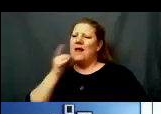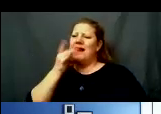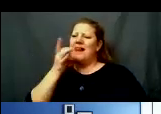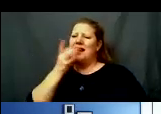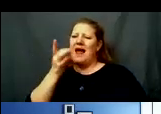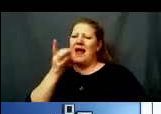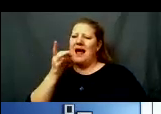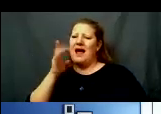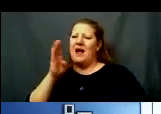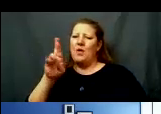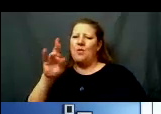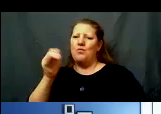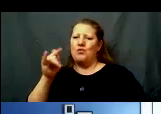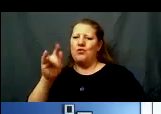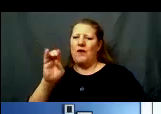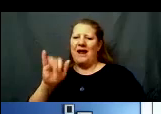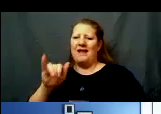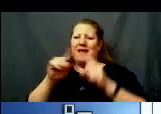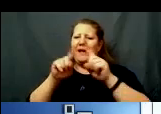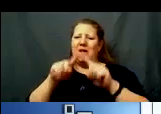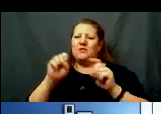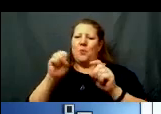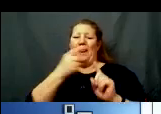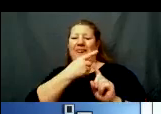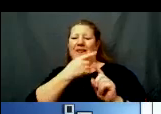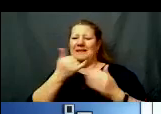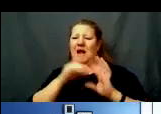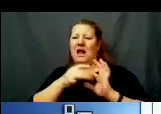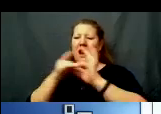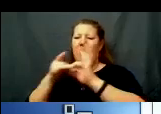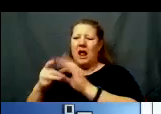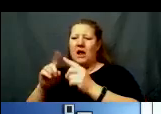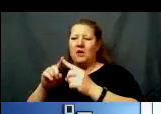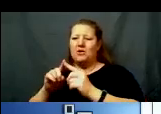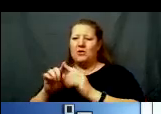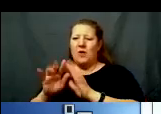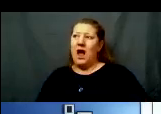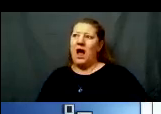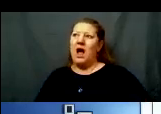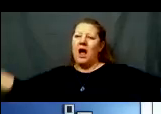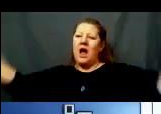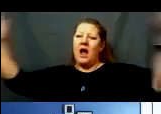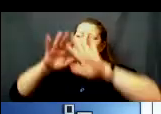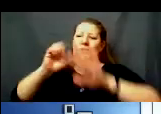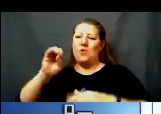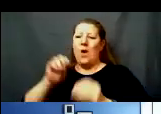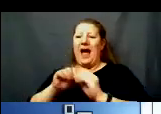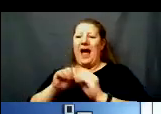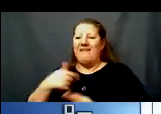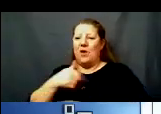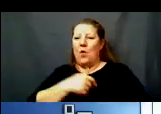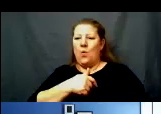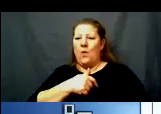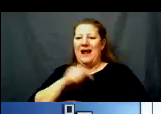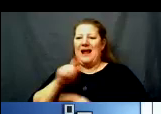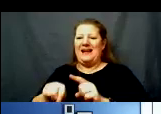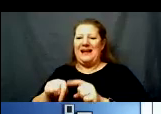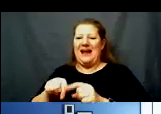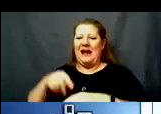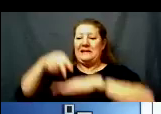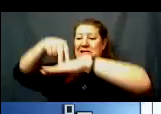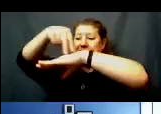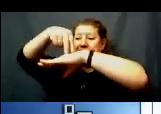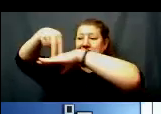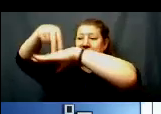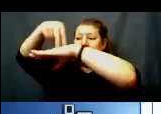activism that's taken off around the world and is really clever, right? It's like, okay, if we can't occupy that space, if we can't be on that